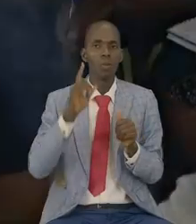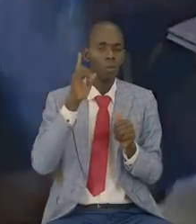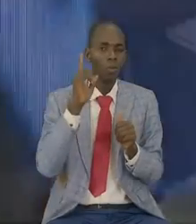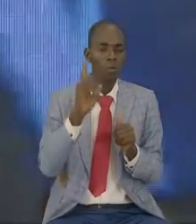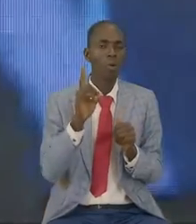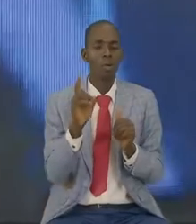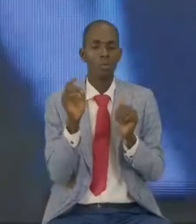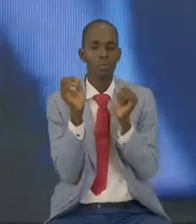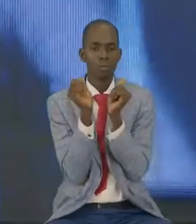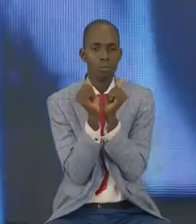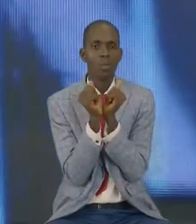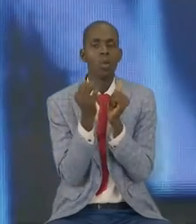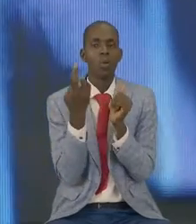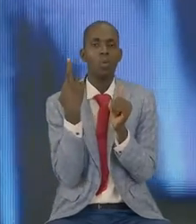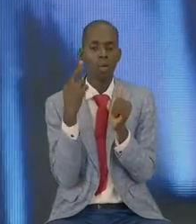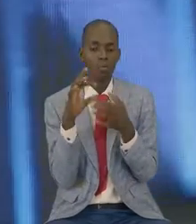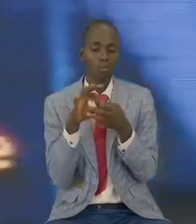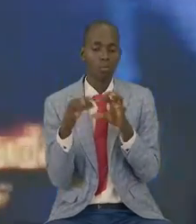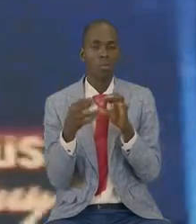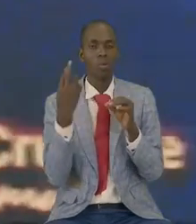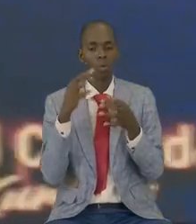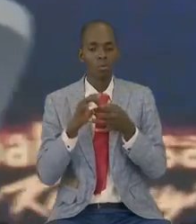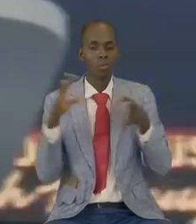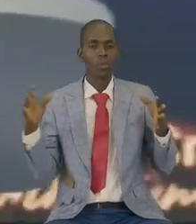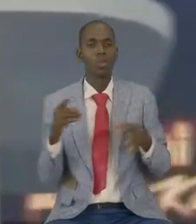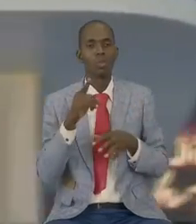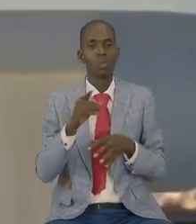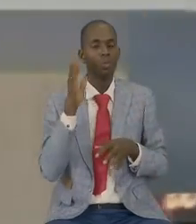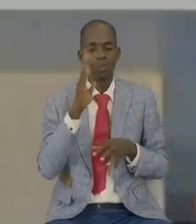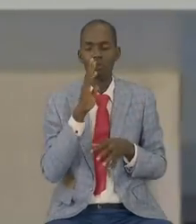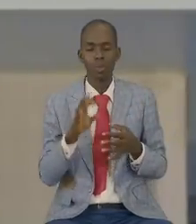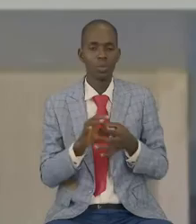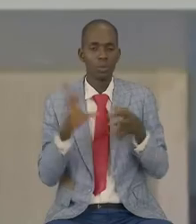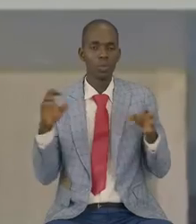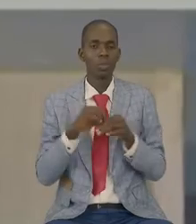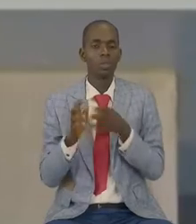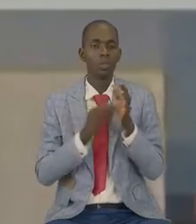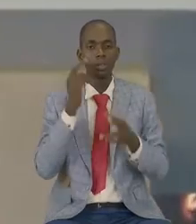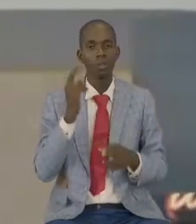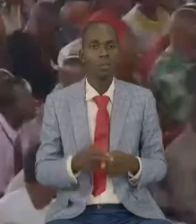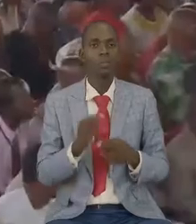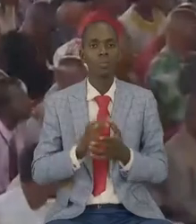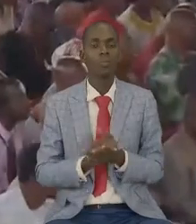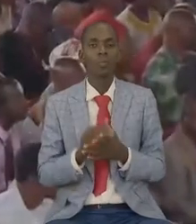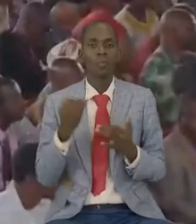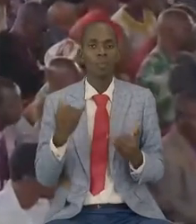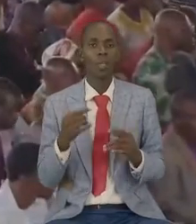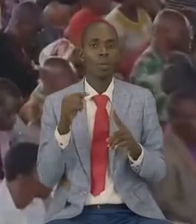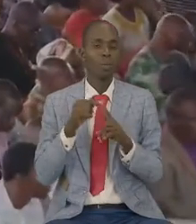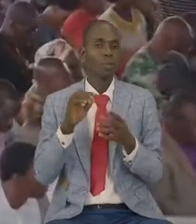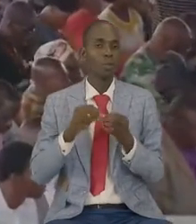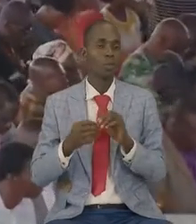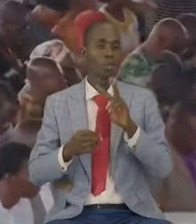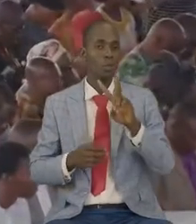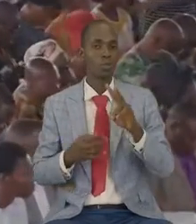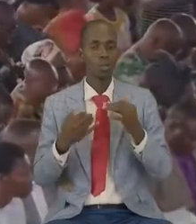were loosed. He will loose and set us free in Jesus' name. We come to point number